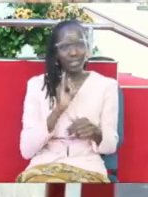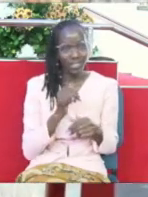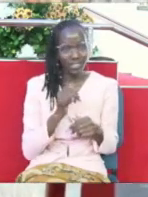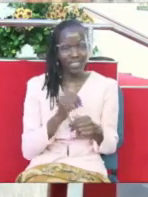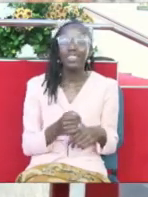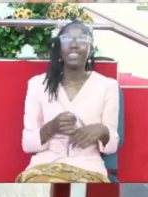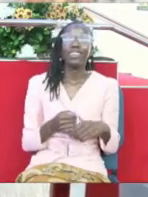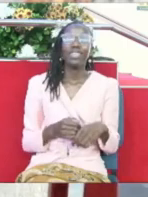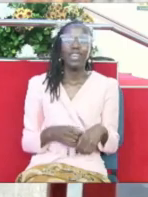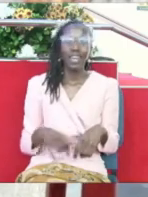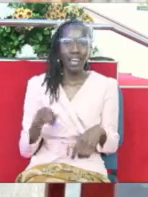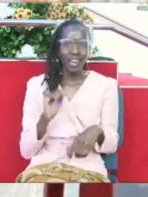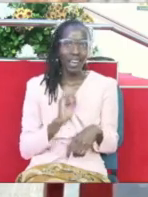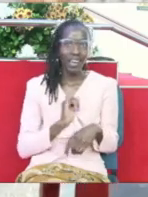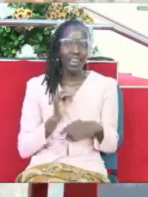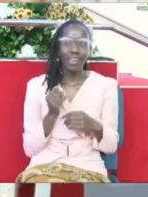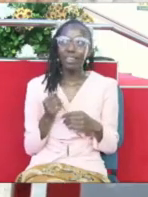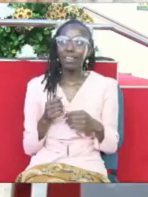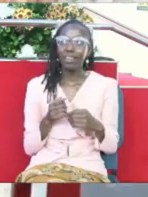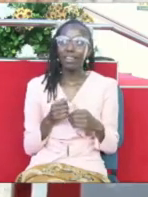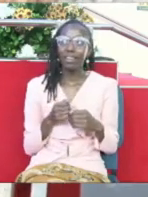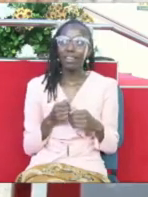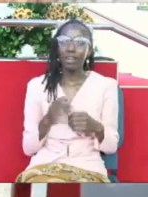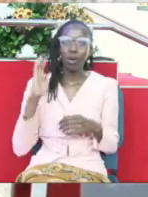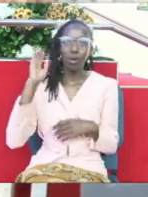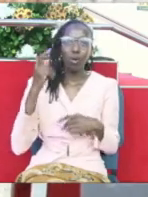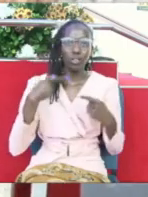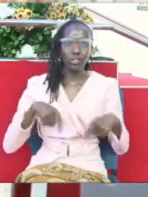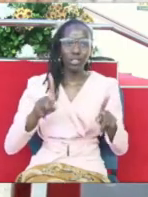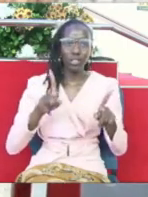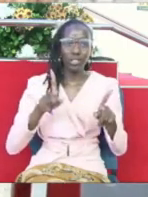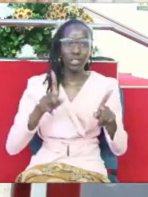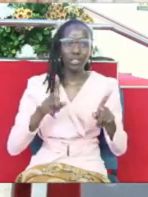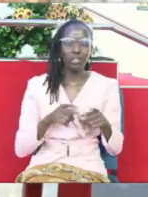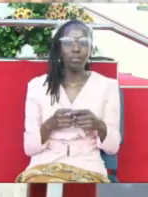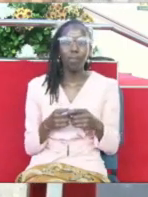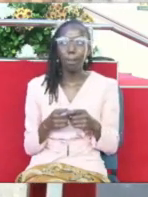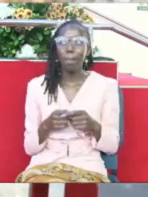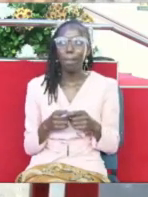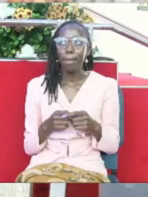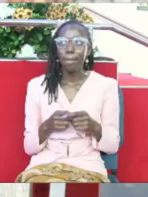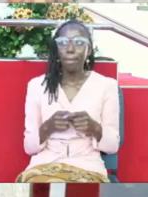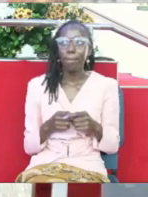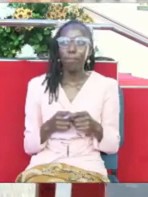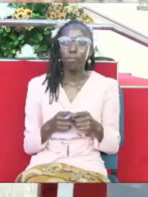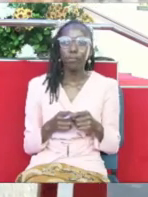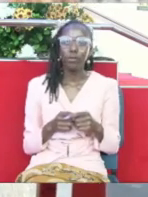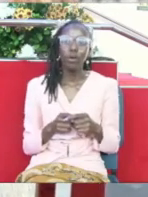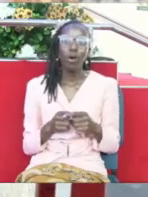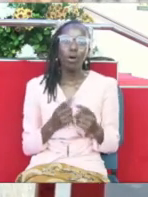kwa Abraham alimekutuma. That's why I asked you to ask your neighbor. Ndio sababu nilikuambia ulize jirani yako. What is the name of your